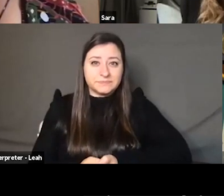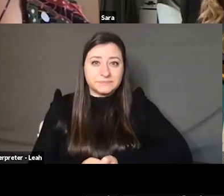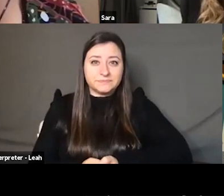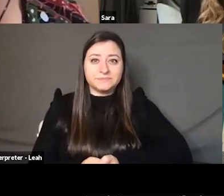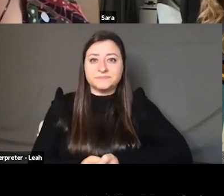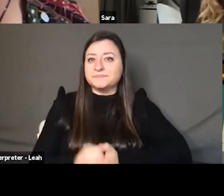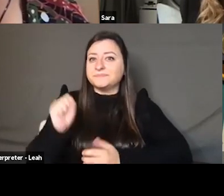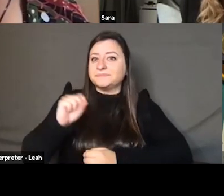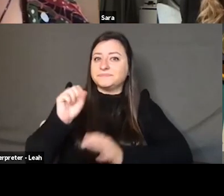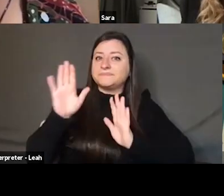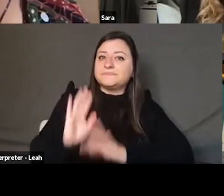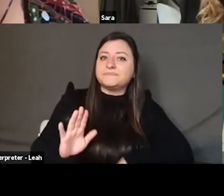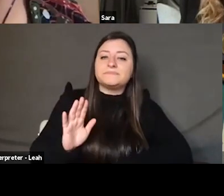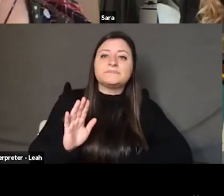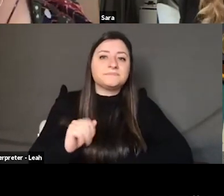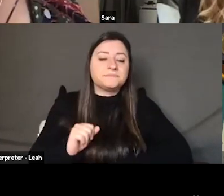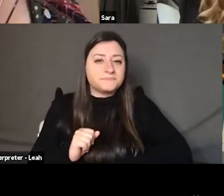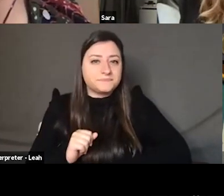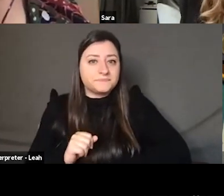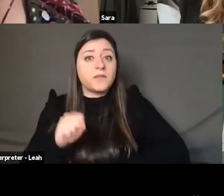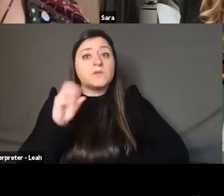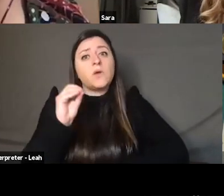Awesome, great. So